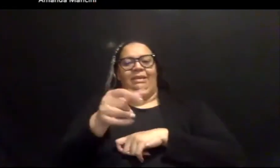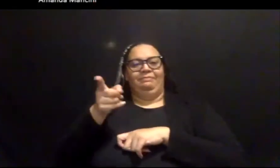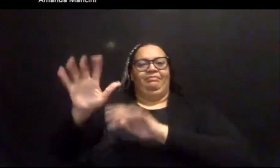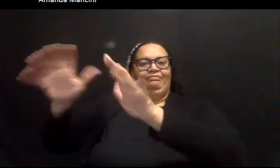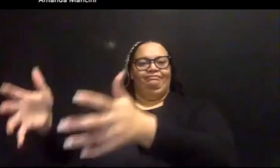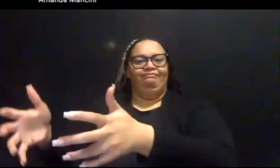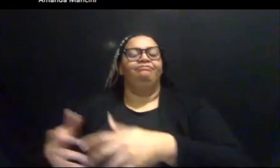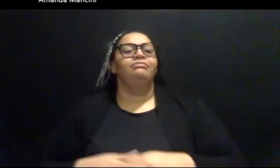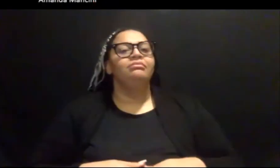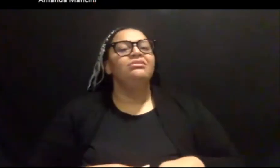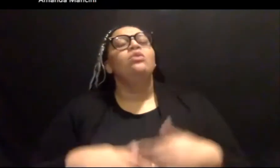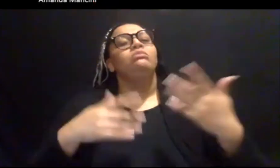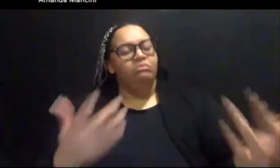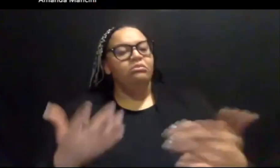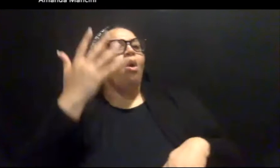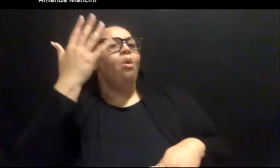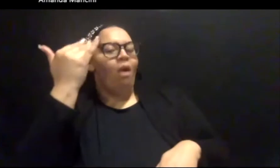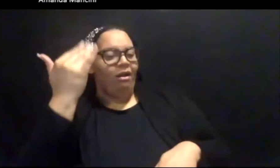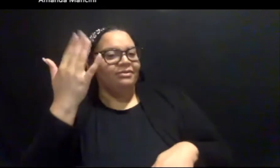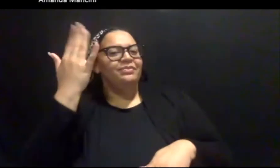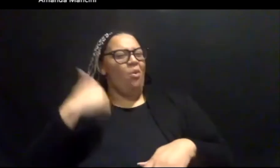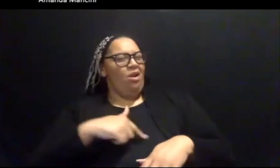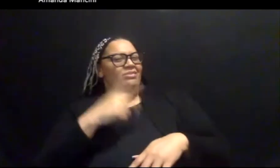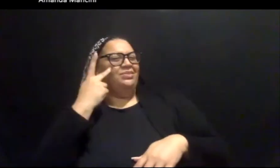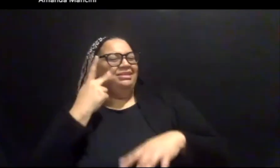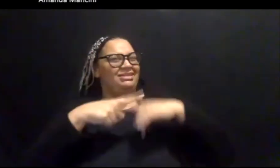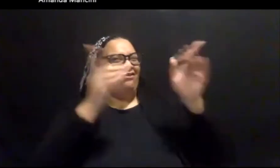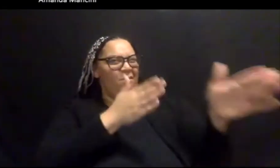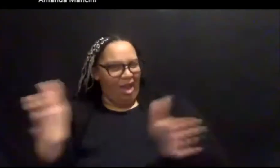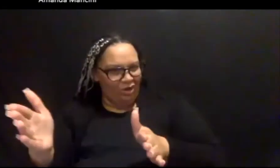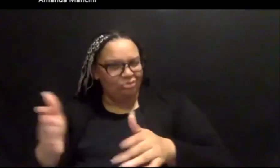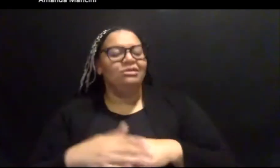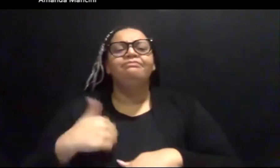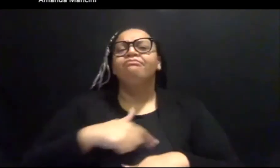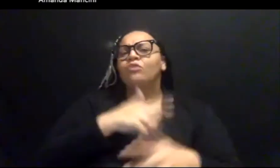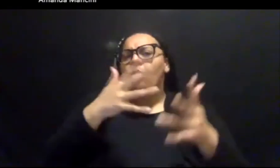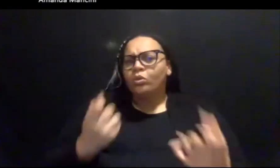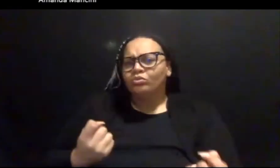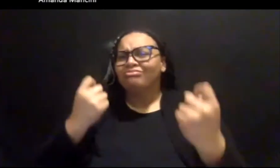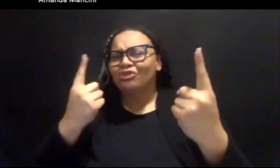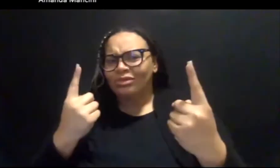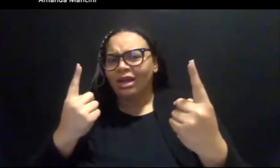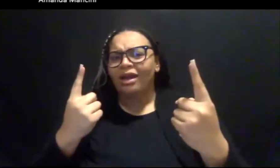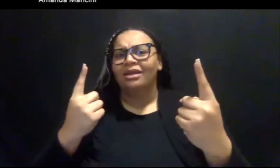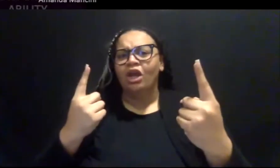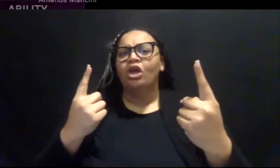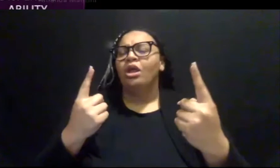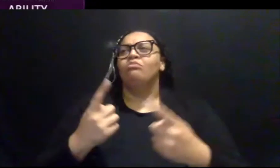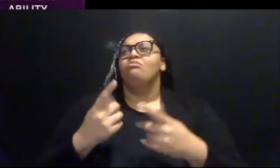okay, well, why, right? Why do we see these different patterns? And so we want to understand these drivers of gene